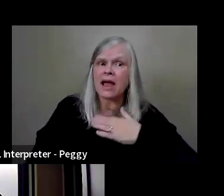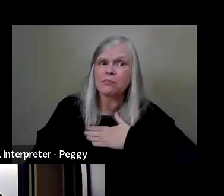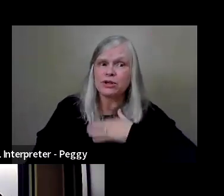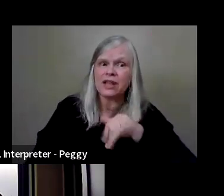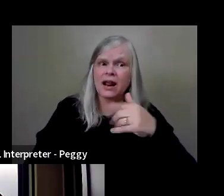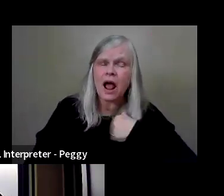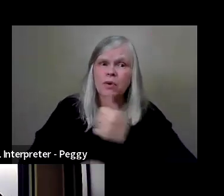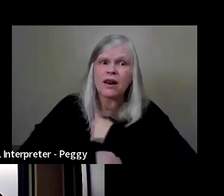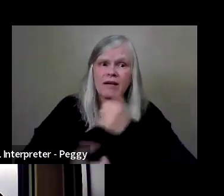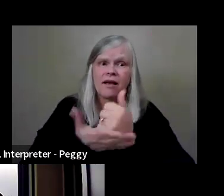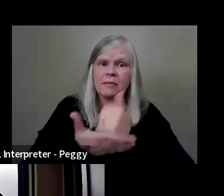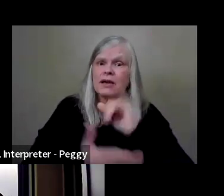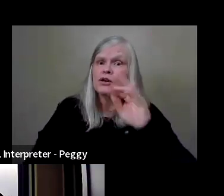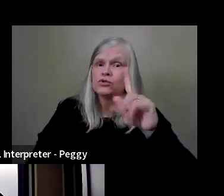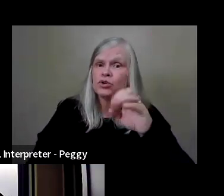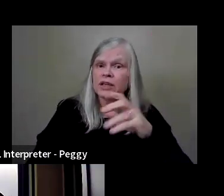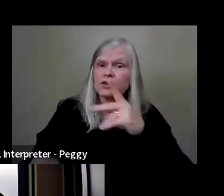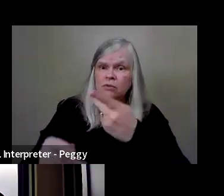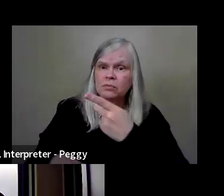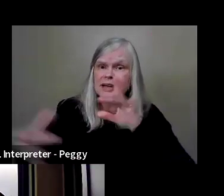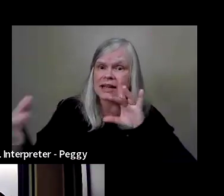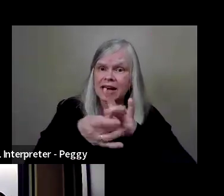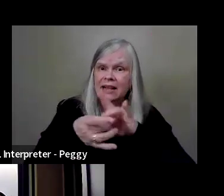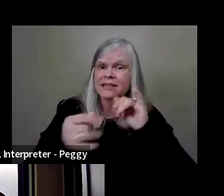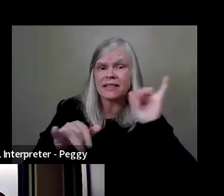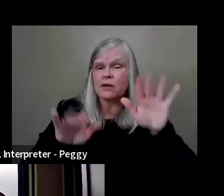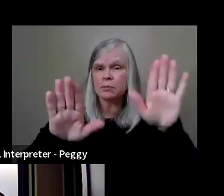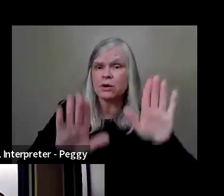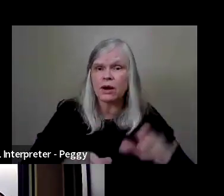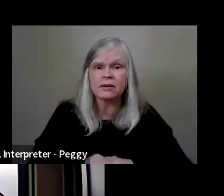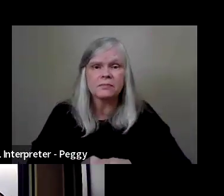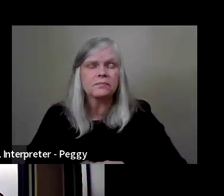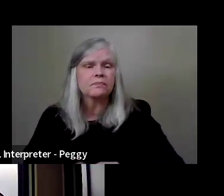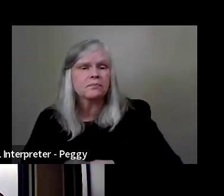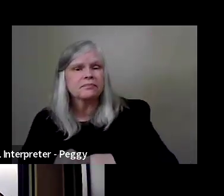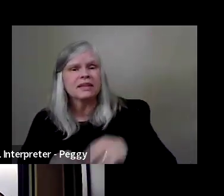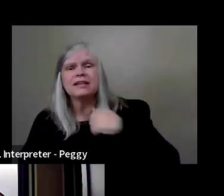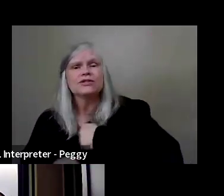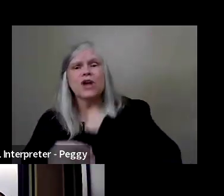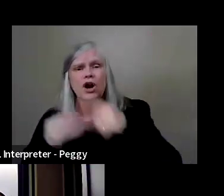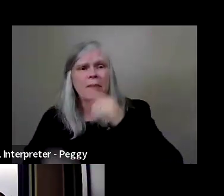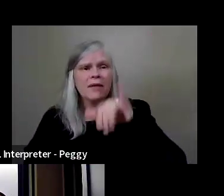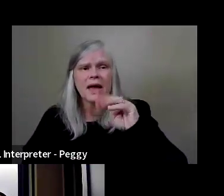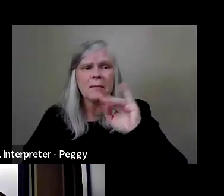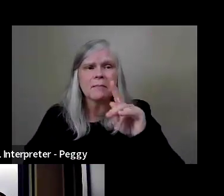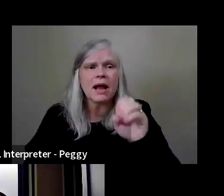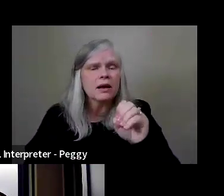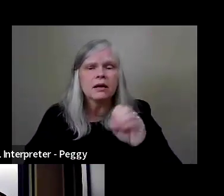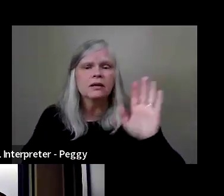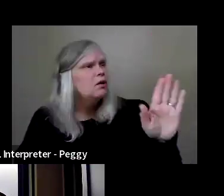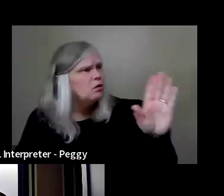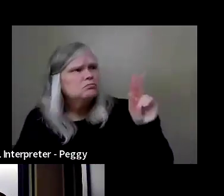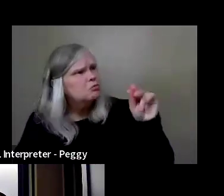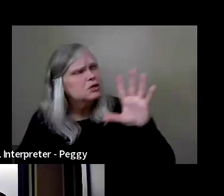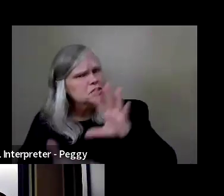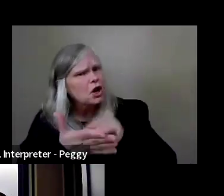yeah, Julie, if you're willing to connect us, I'd Sure. be great. Yeah. Sorry about that, Mike. No, it's a learning